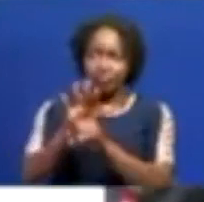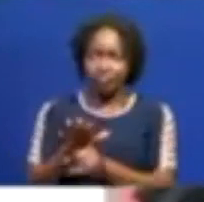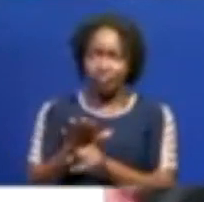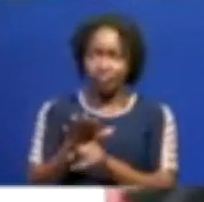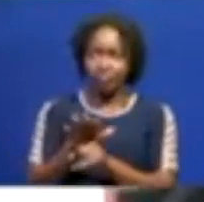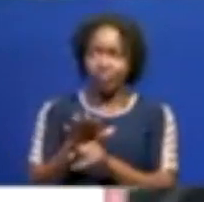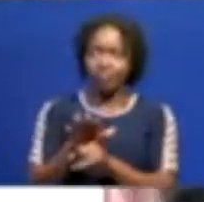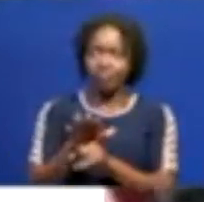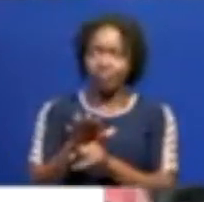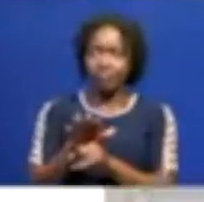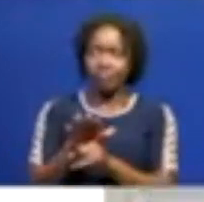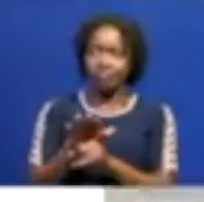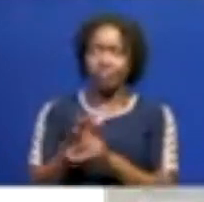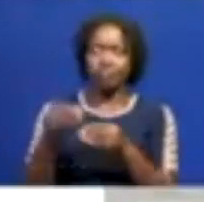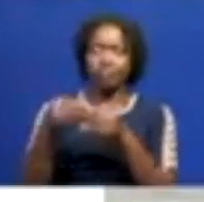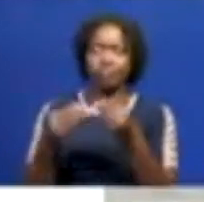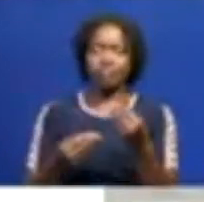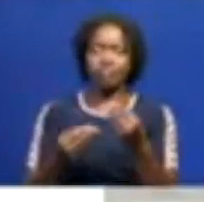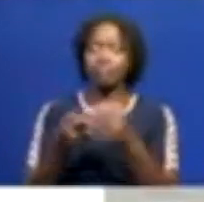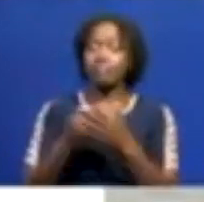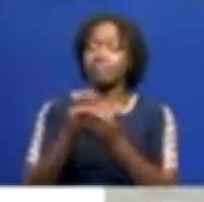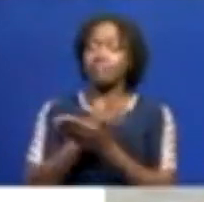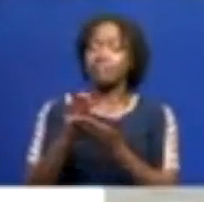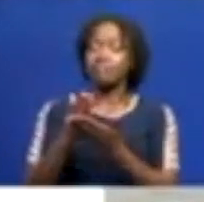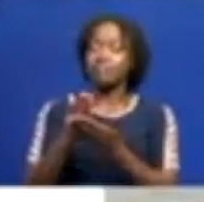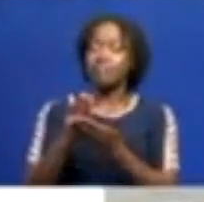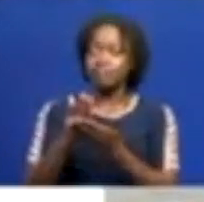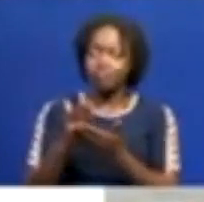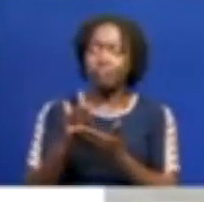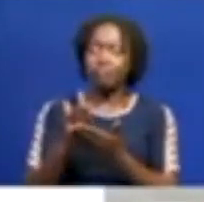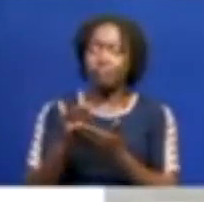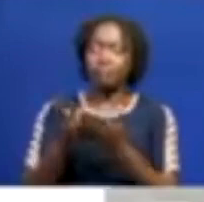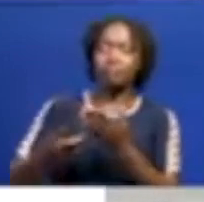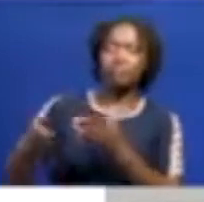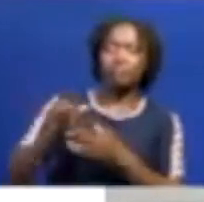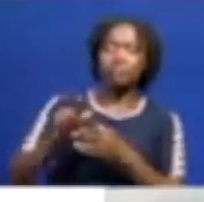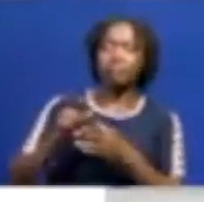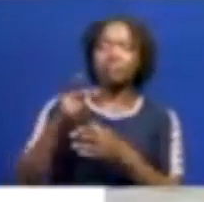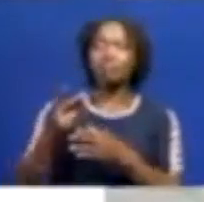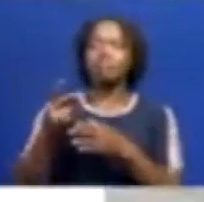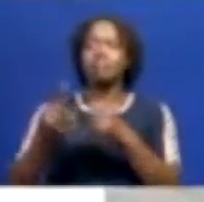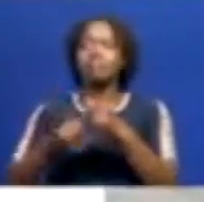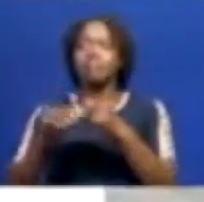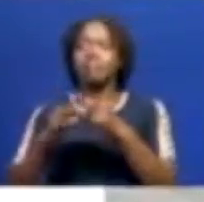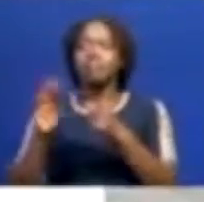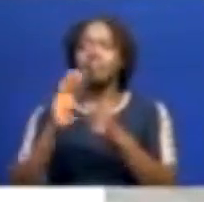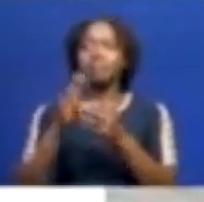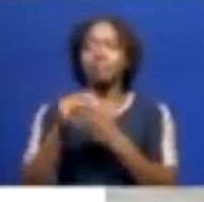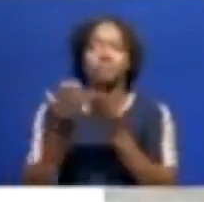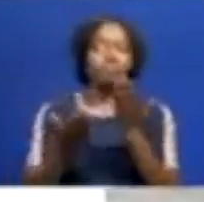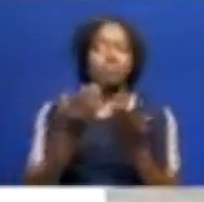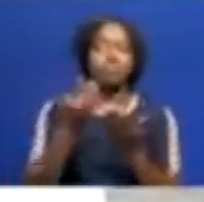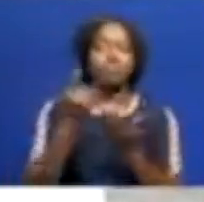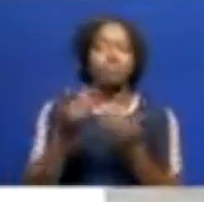pandemic. Receipts from the sector grew 83% to 268 billion shillings compared to